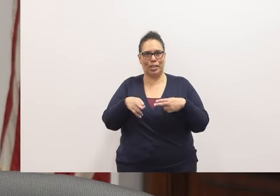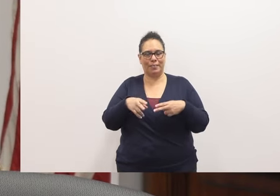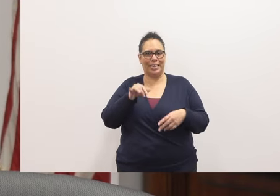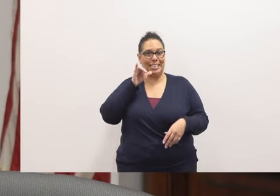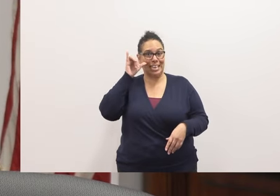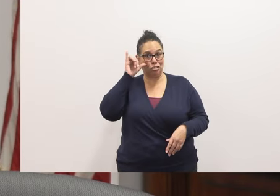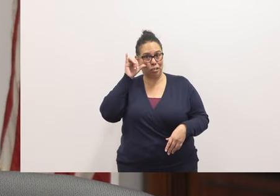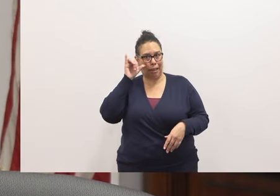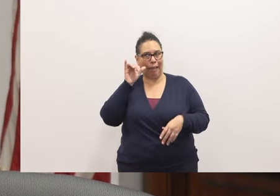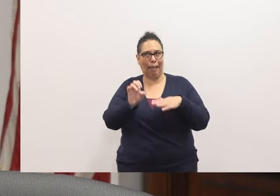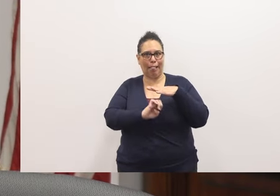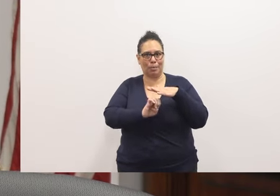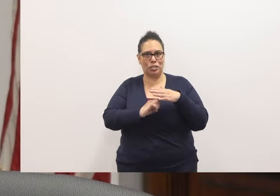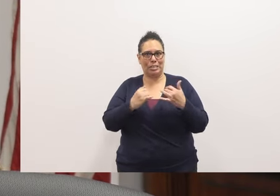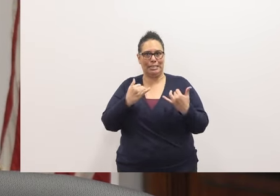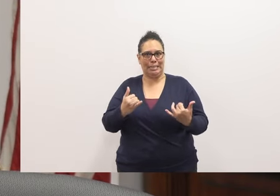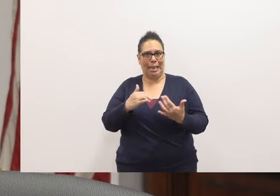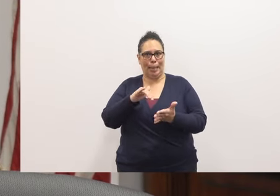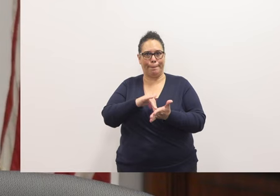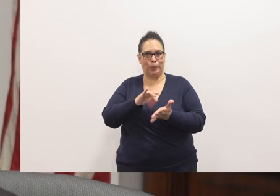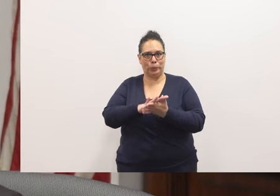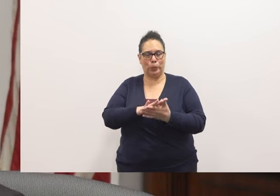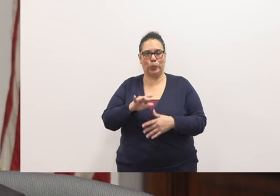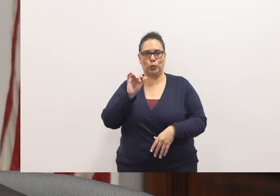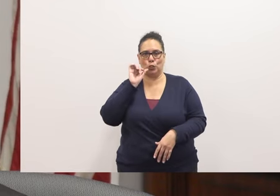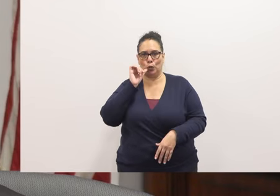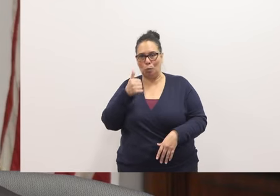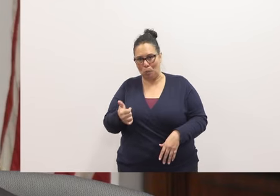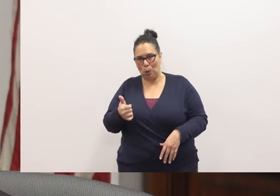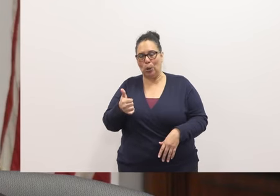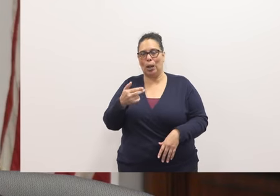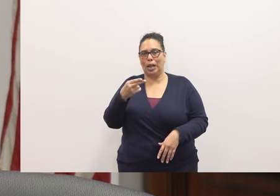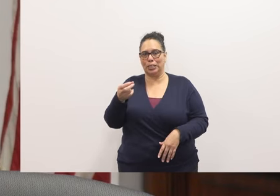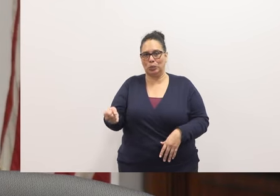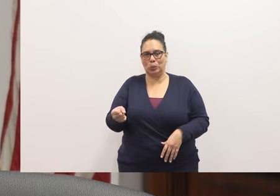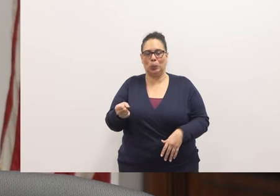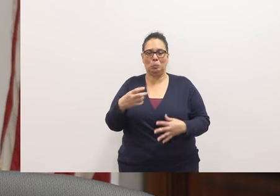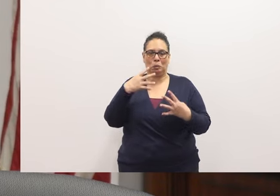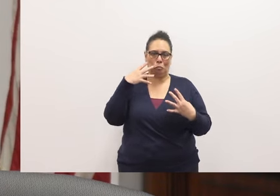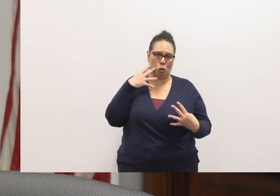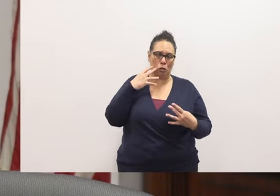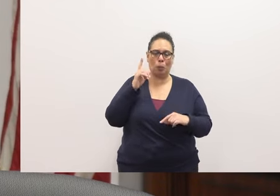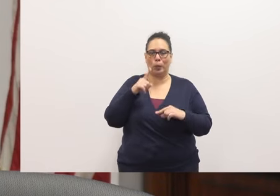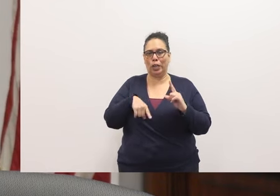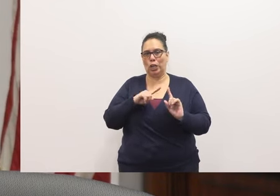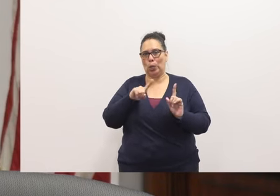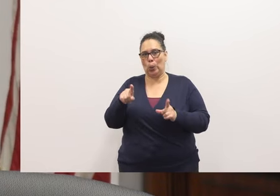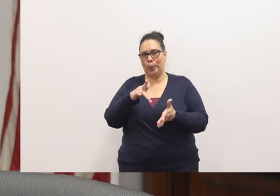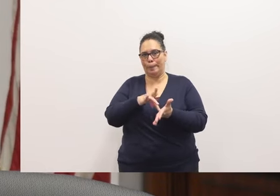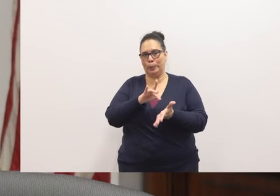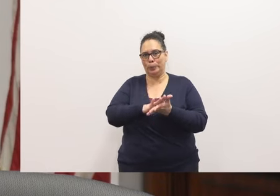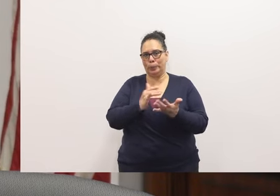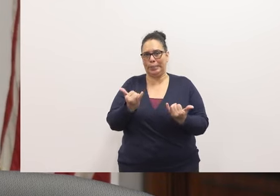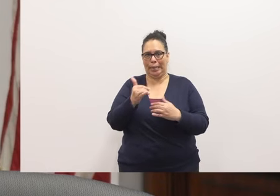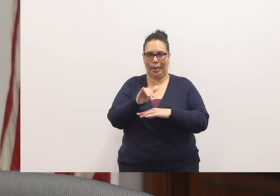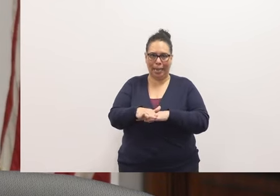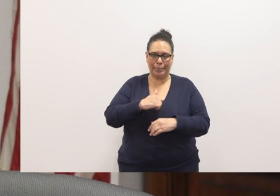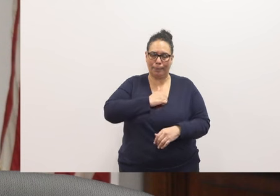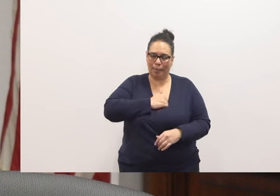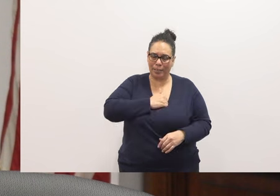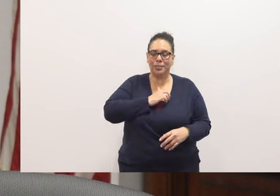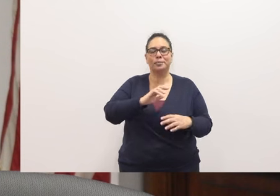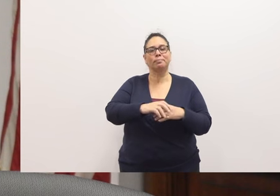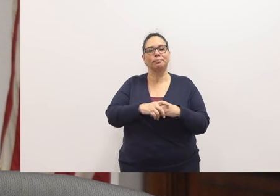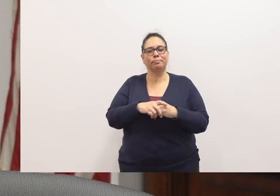yesterday, today, and tomorrow. So unfortunately, we were here tonight. We couldn't make it out to open houses. So apologies for not being able to be at